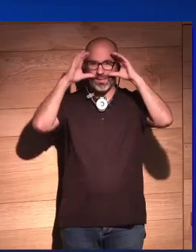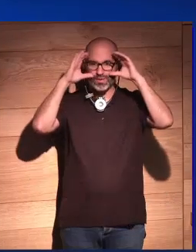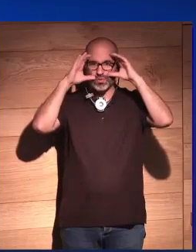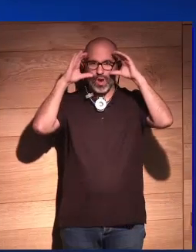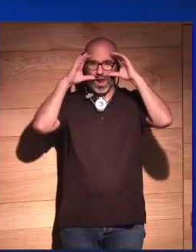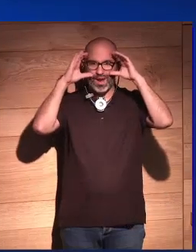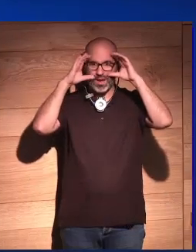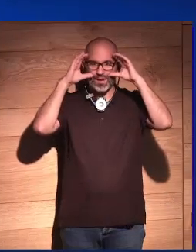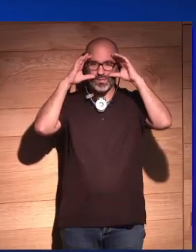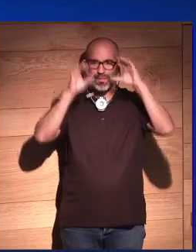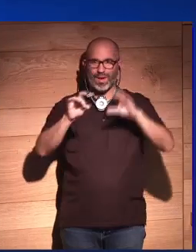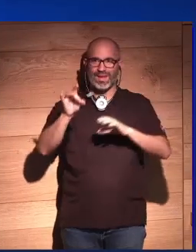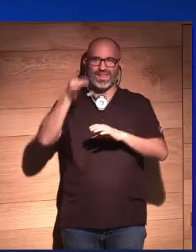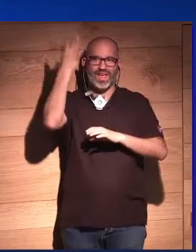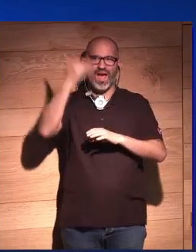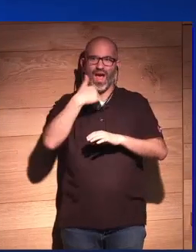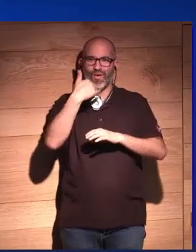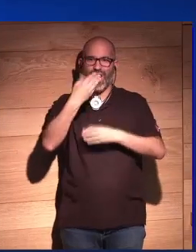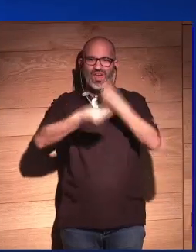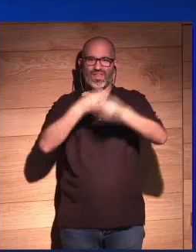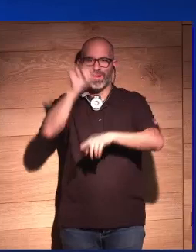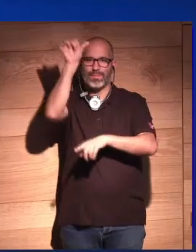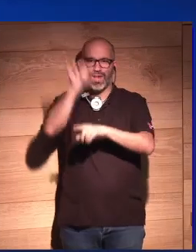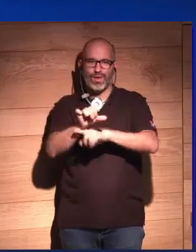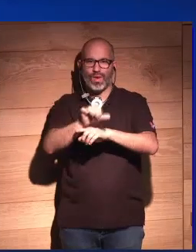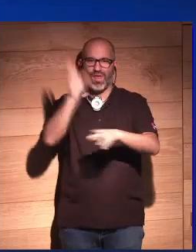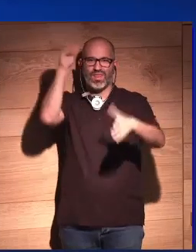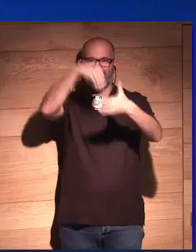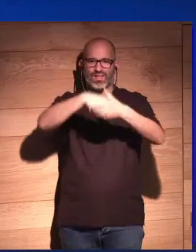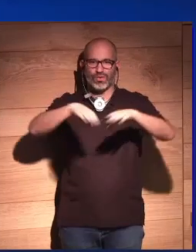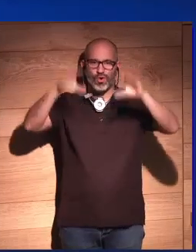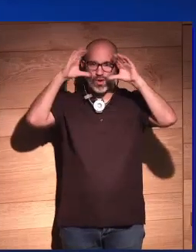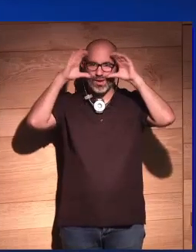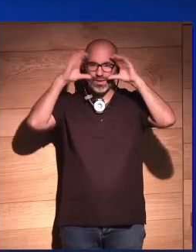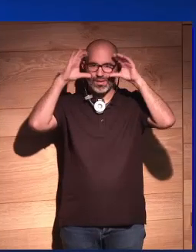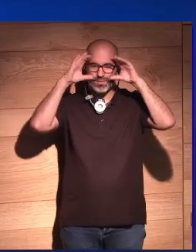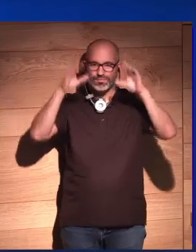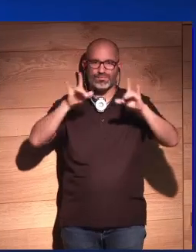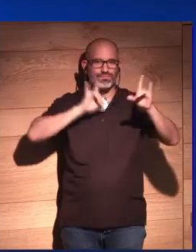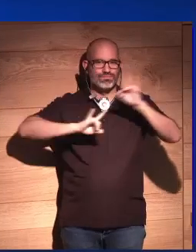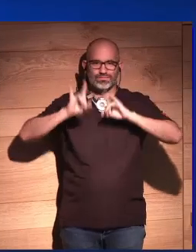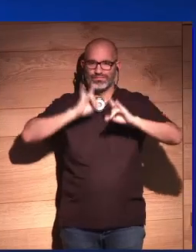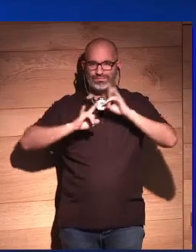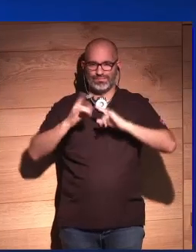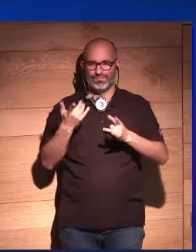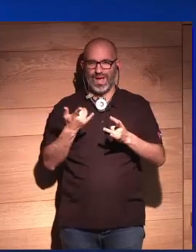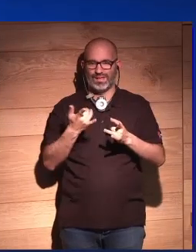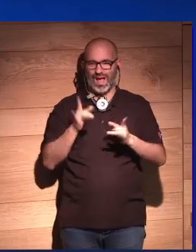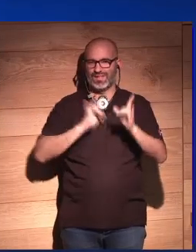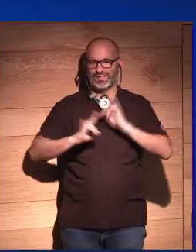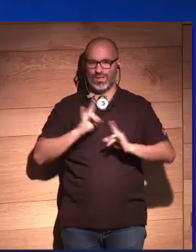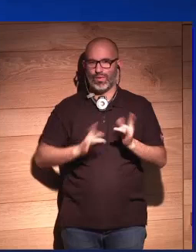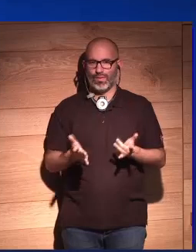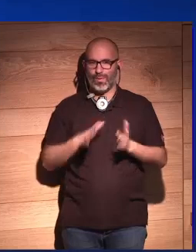VR making, because movie making is a very mature, very lucrative, very powerful, and very successful